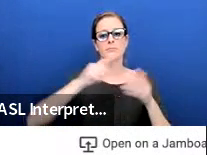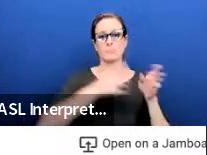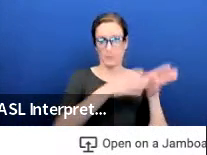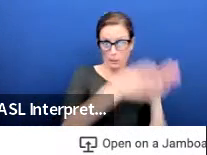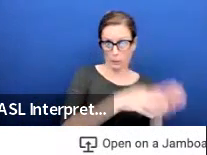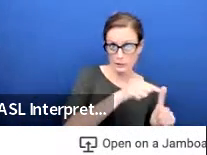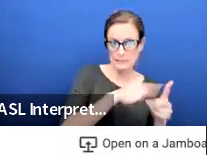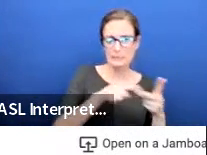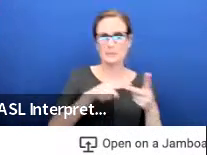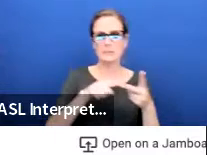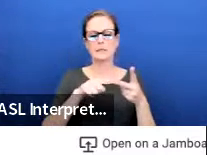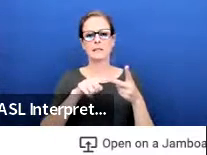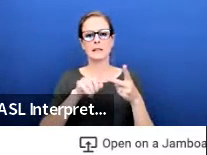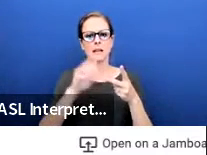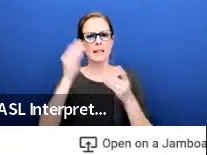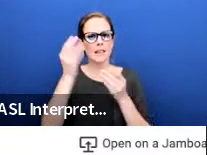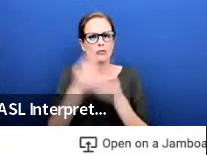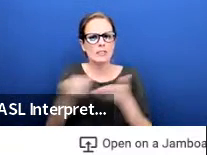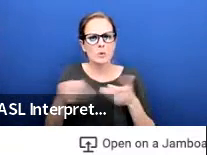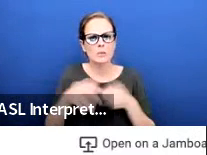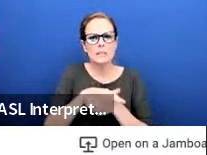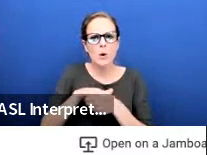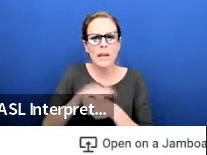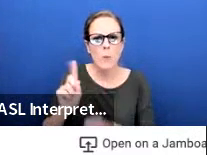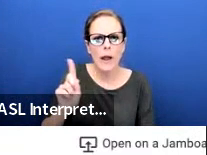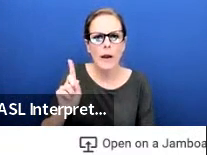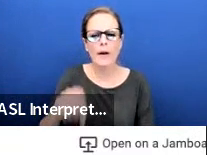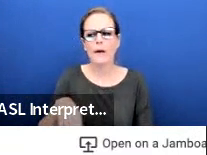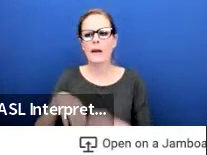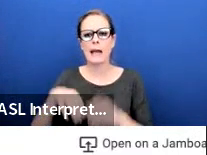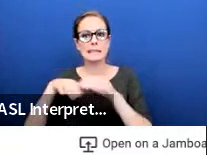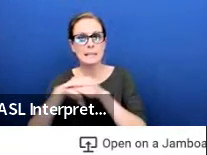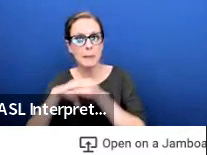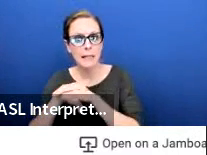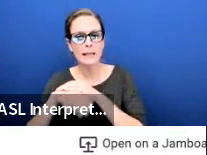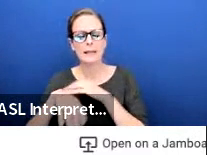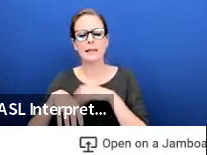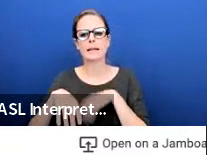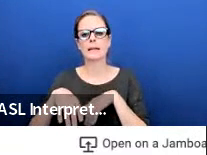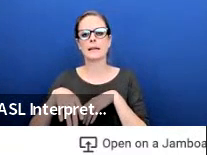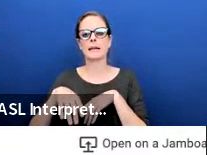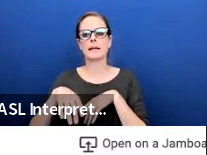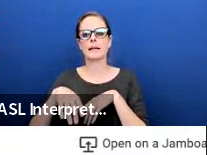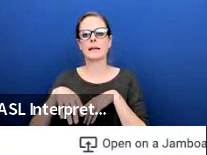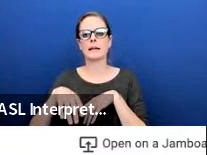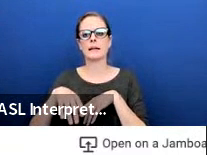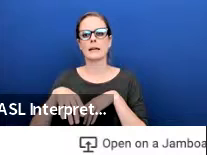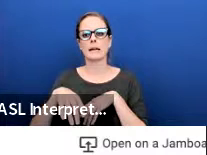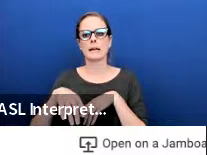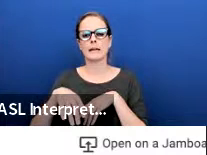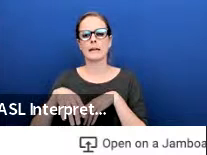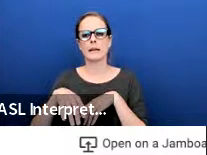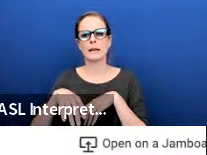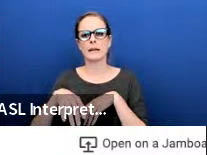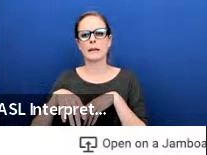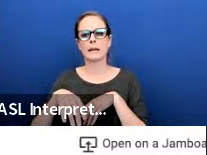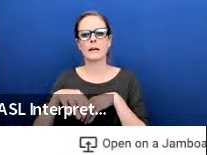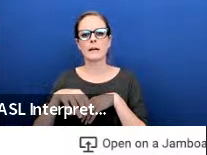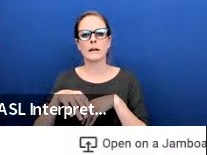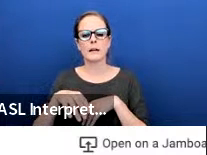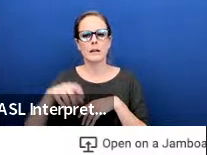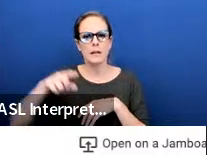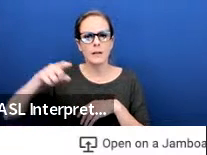is it located, accessibility of it, all those things, right? And thinking about what might be those pockets that we're missing